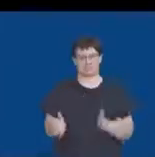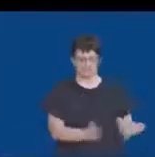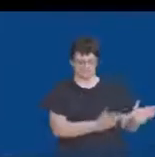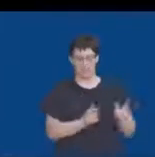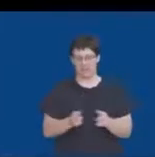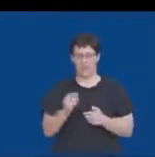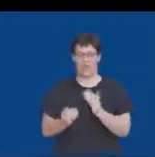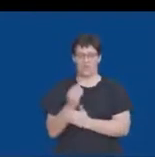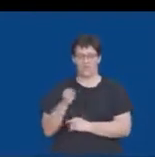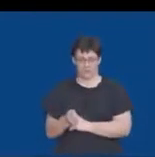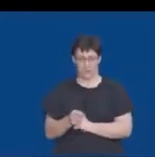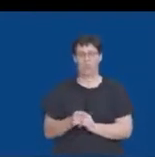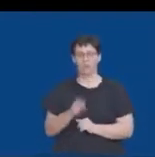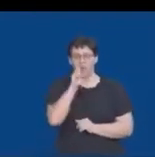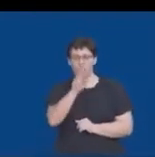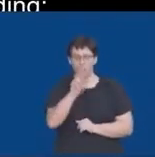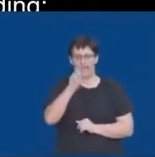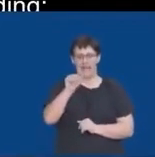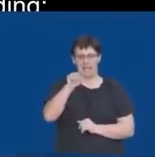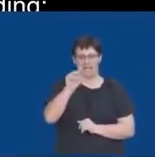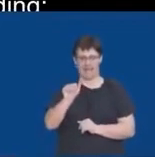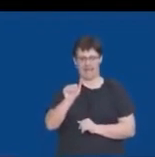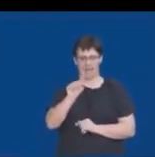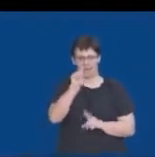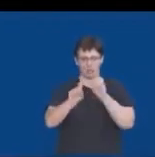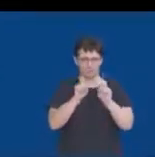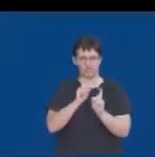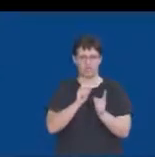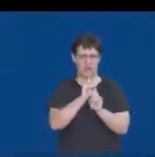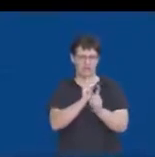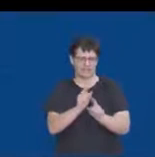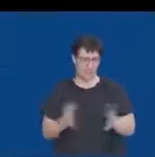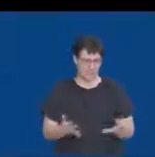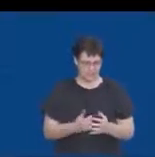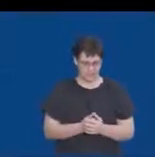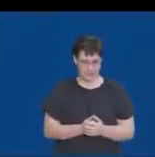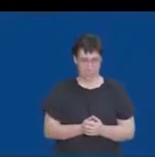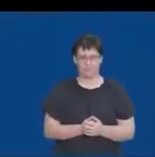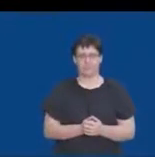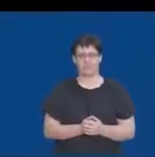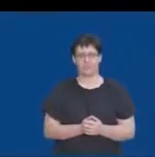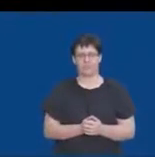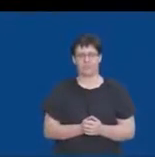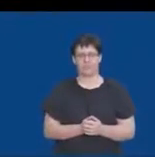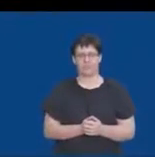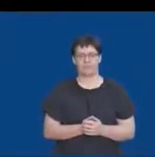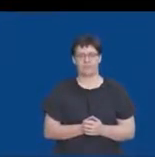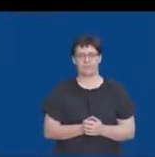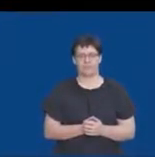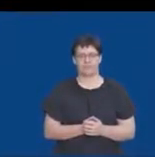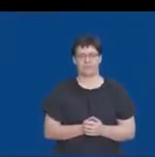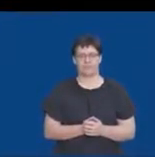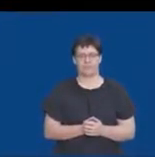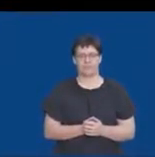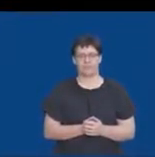question, and we're actually going to be looking at some data handling questions. Okay, so first,